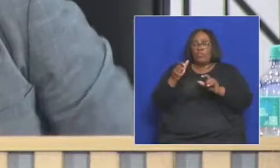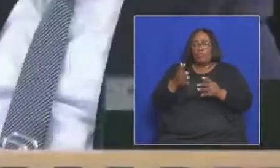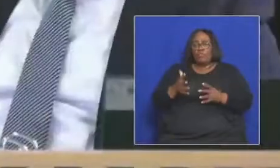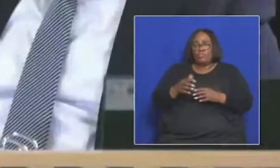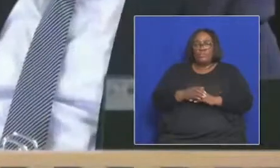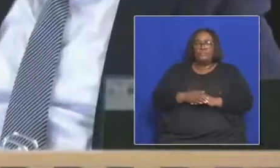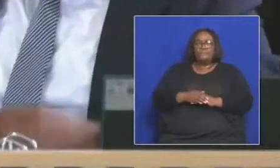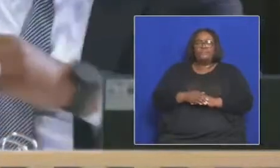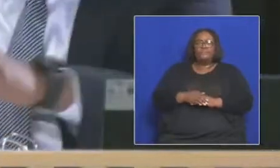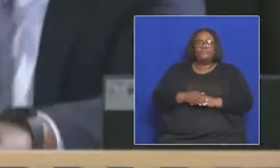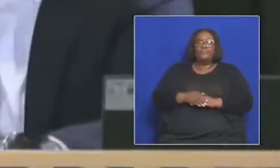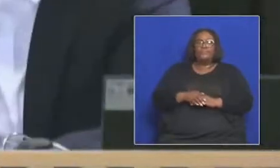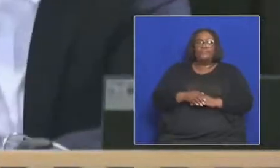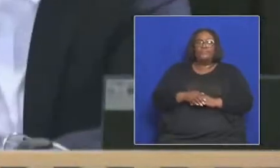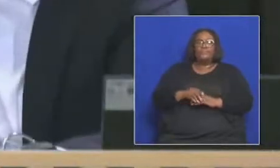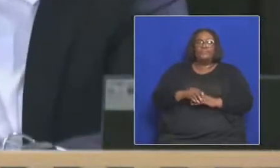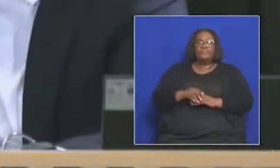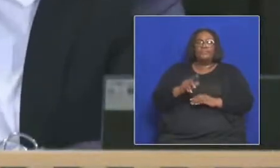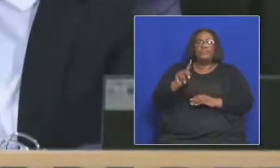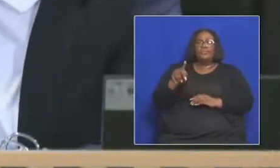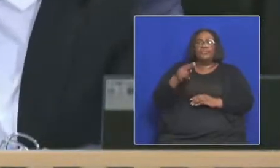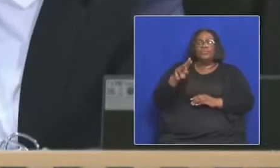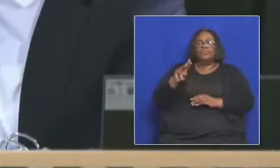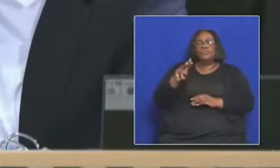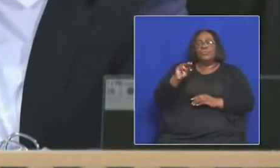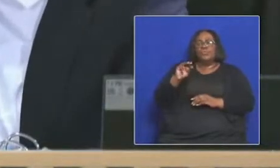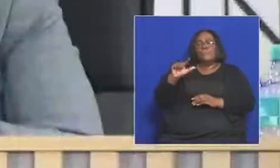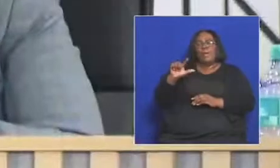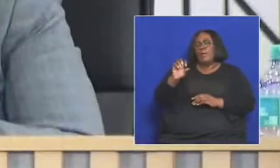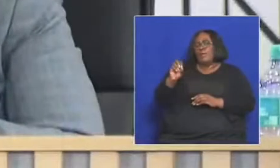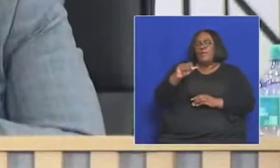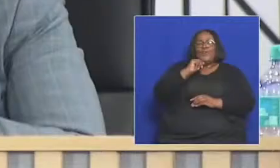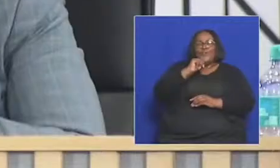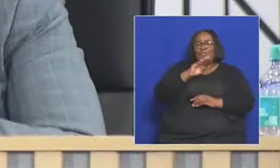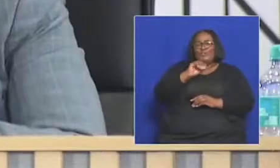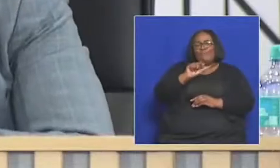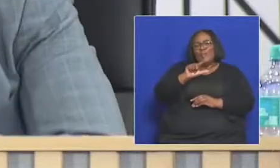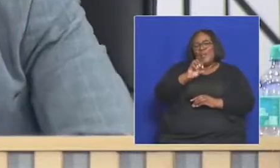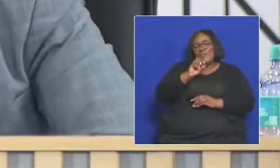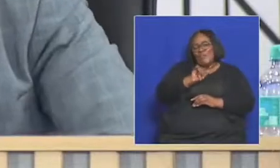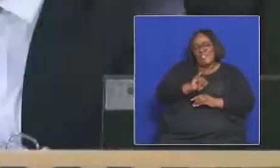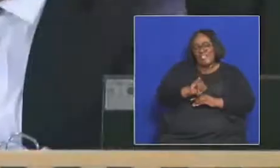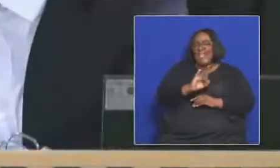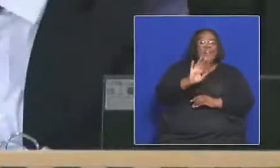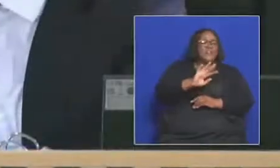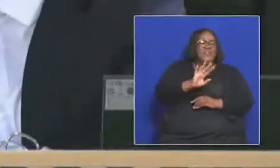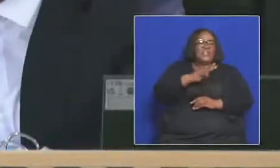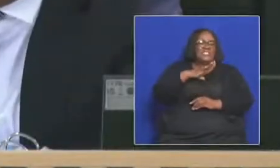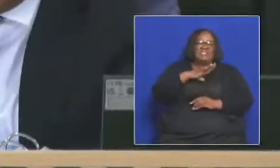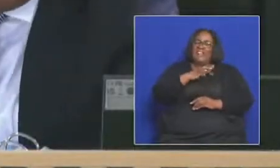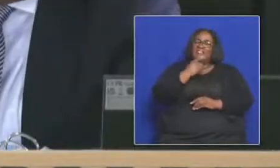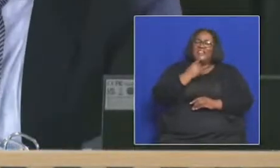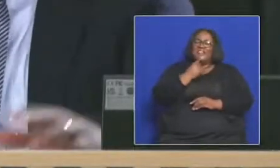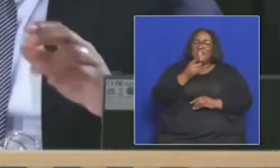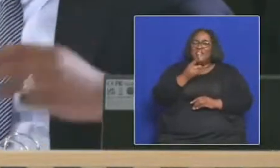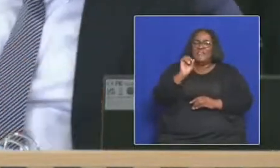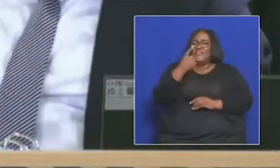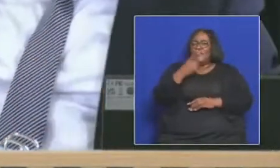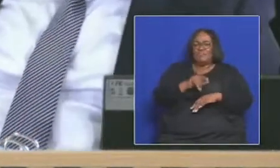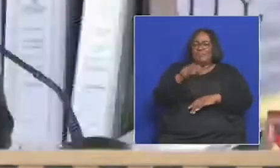Baloy. I'm sorry. I'm sorry. No, you're not the first one, so I take no